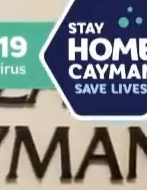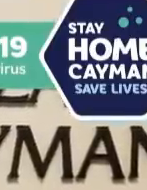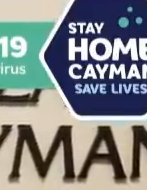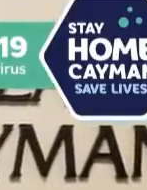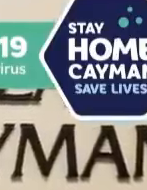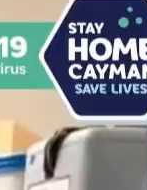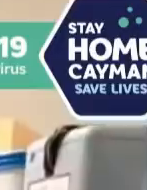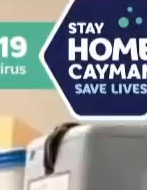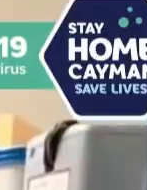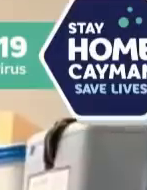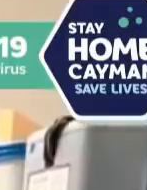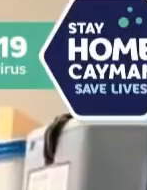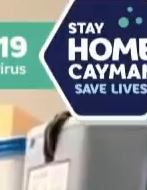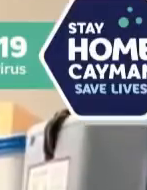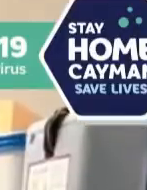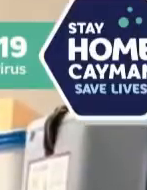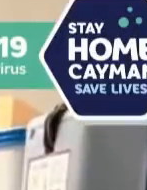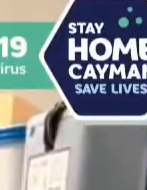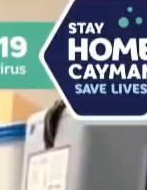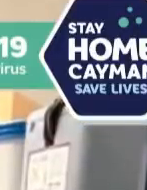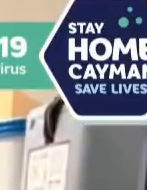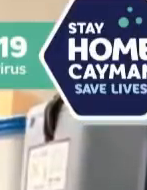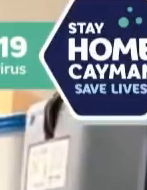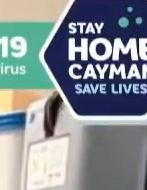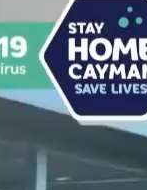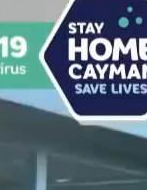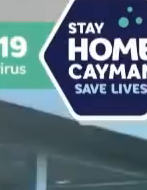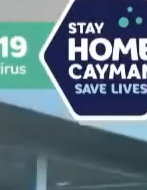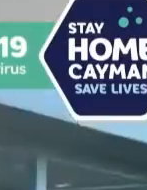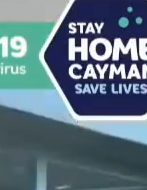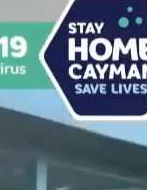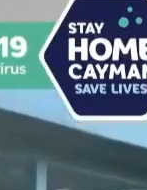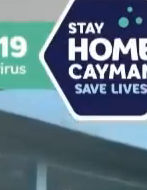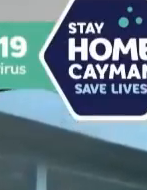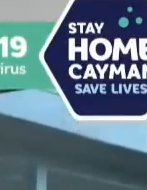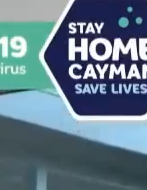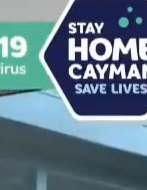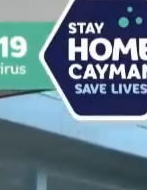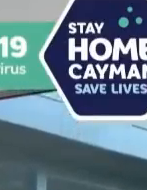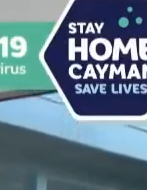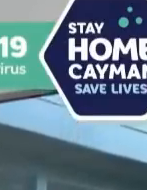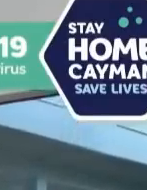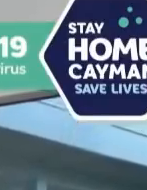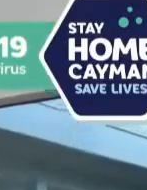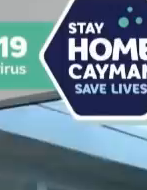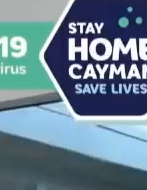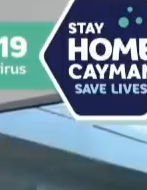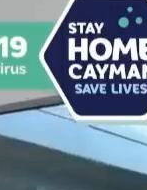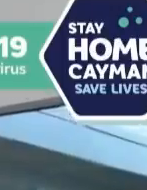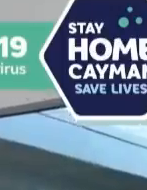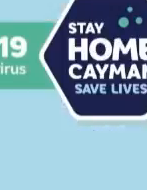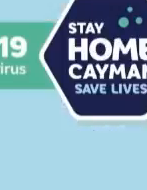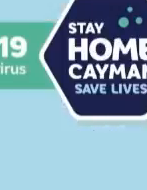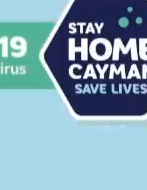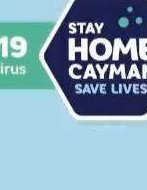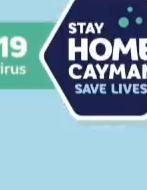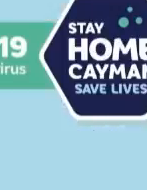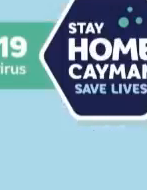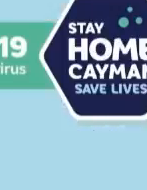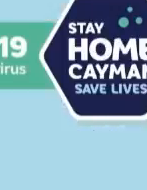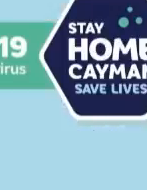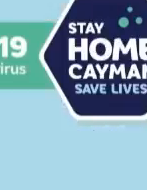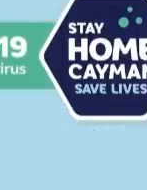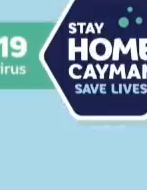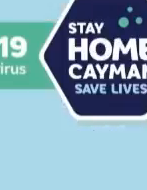Operations Center, healthcare workers, the DEH, grocery and pharmacy attendants, and so many more. Along with the